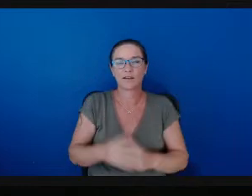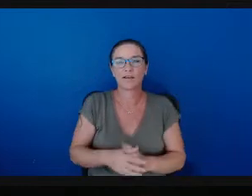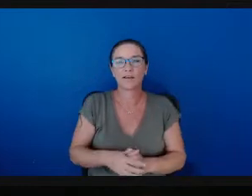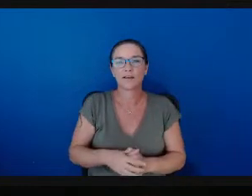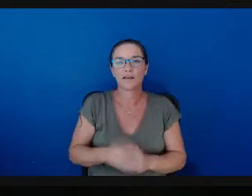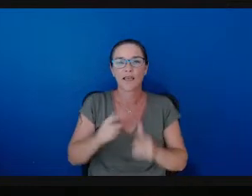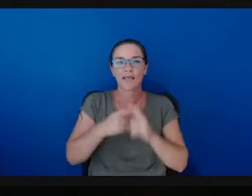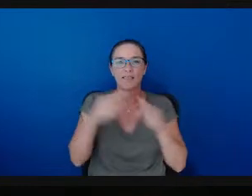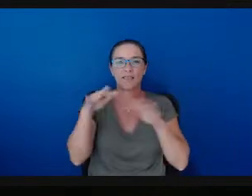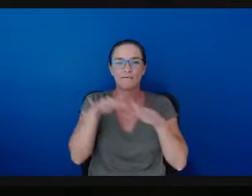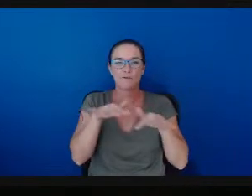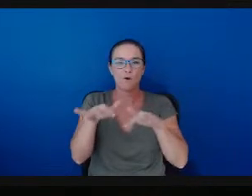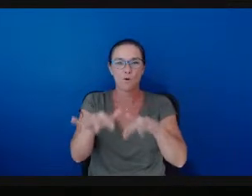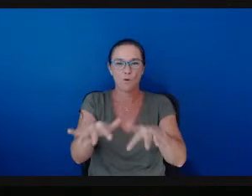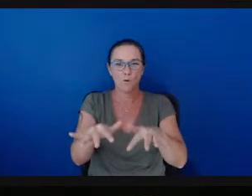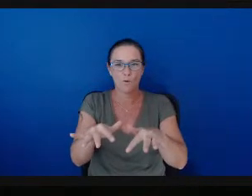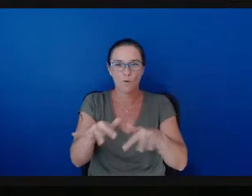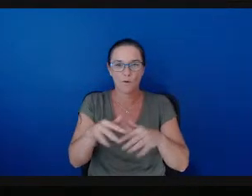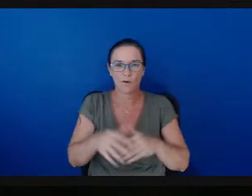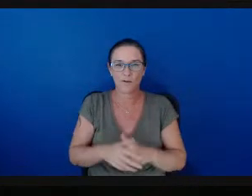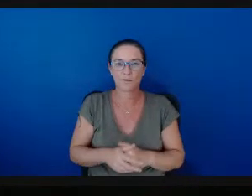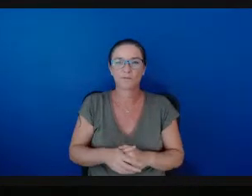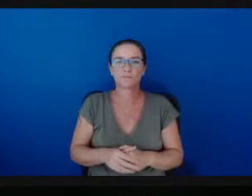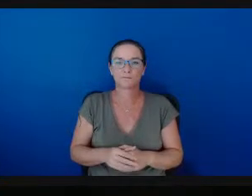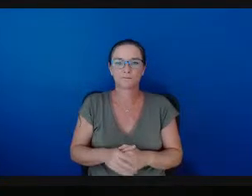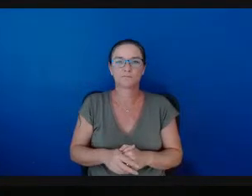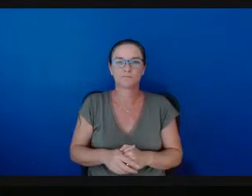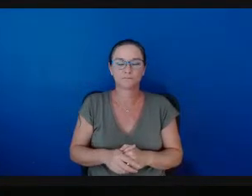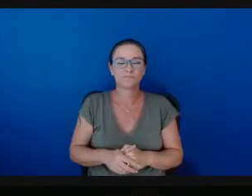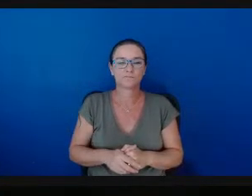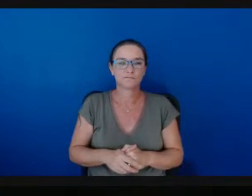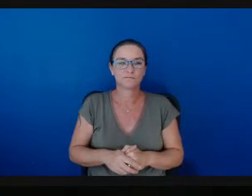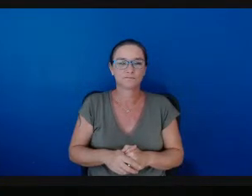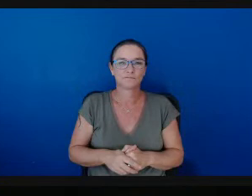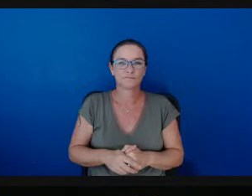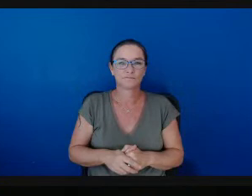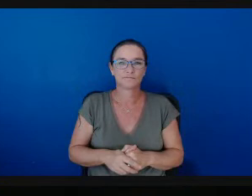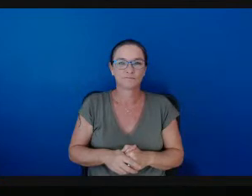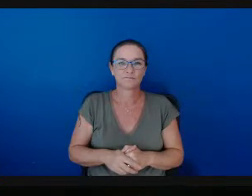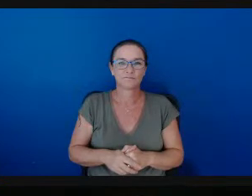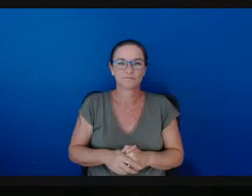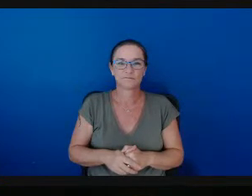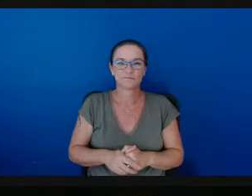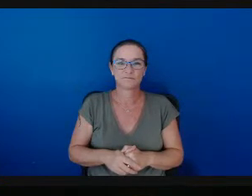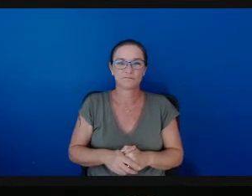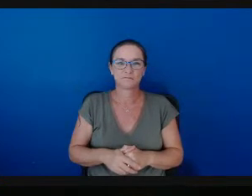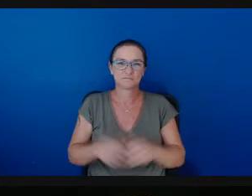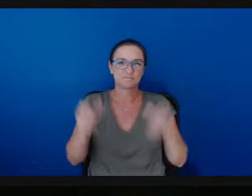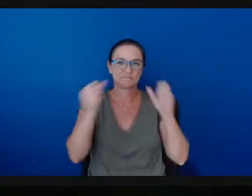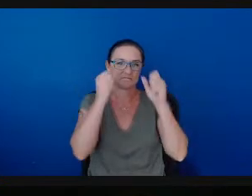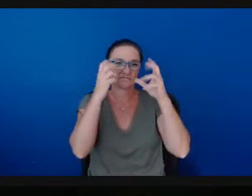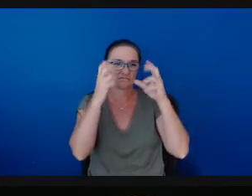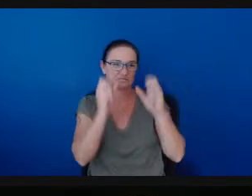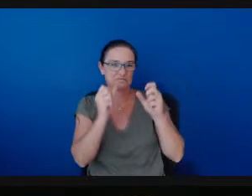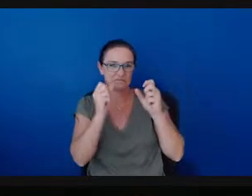from them towards that sampling spot. So pretty immersive photograph here, about as close as you could